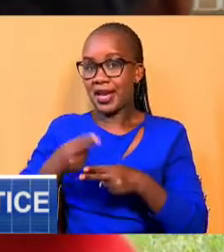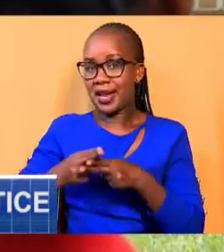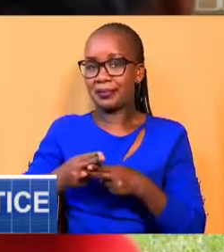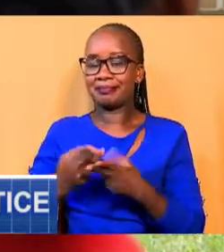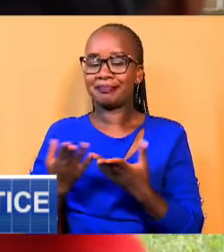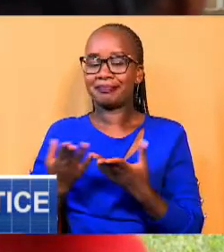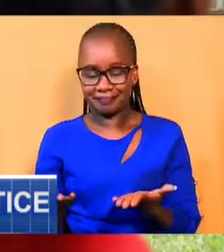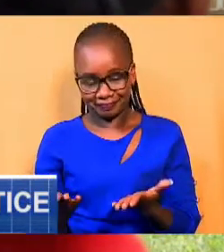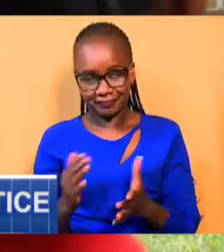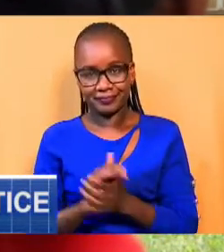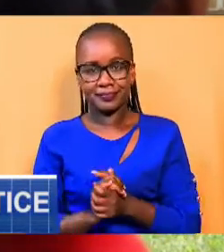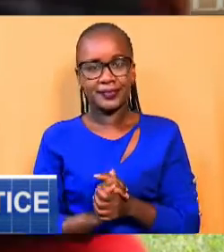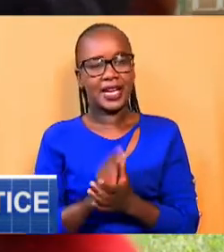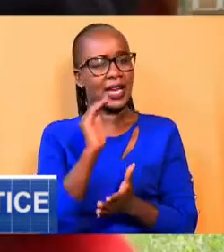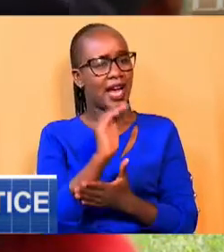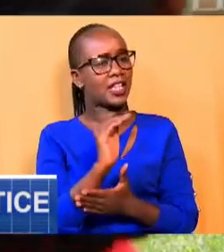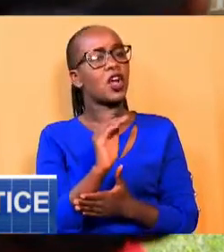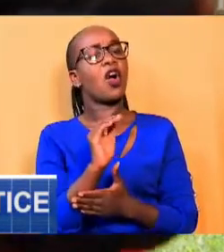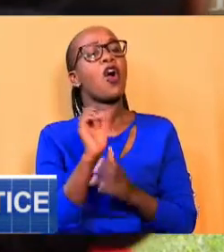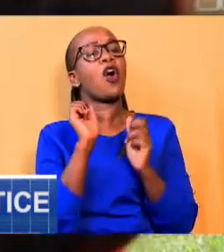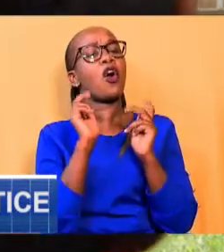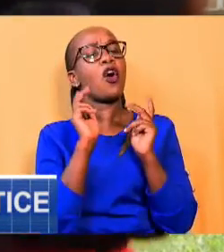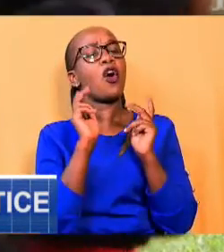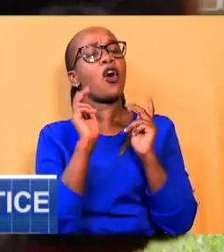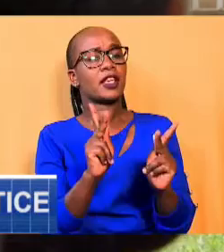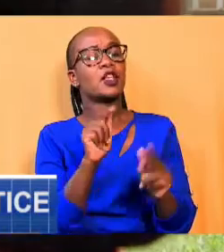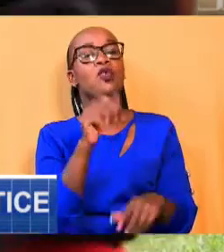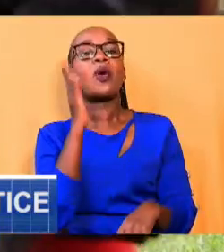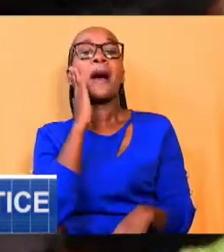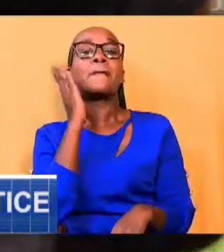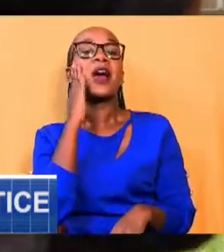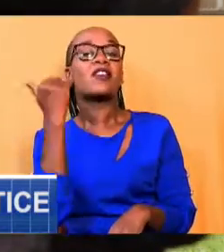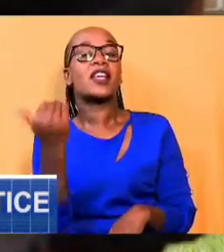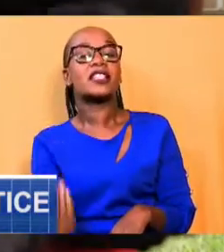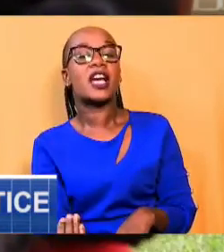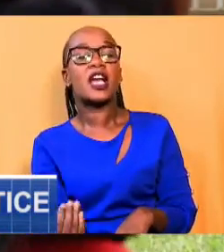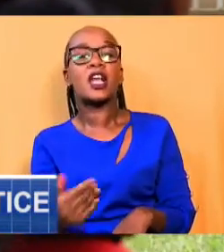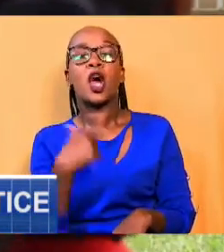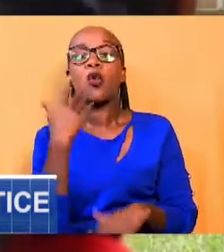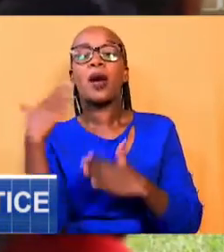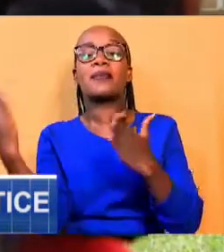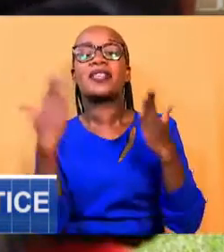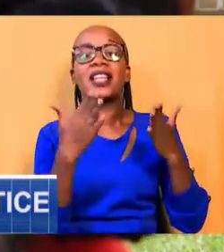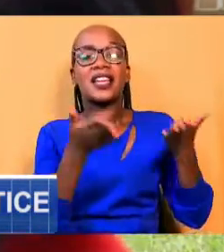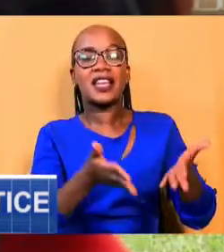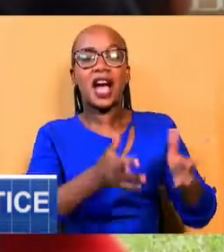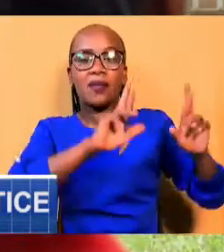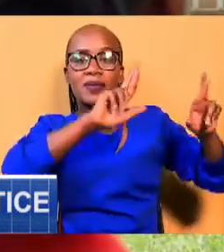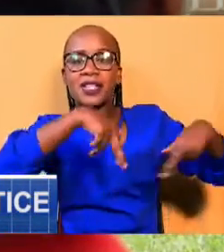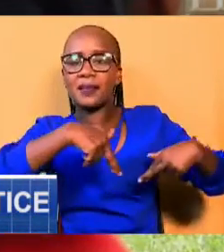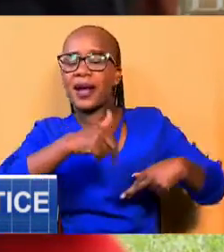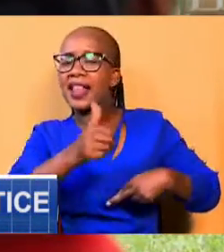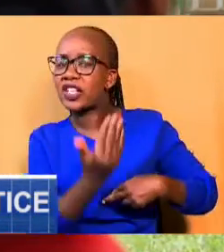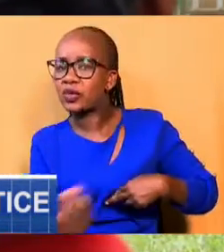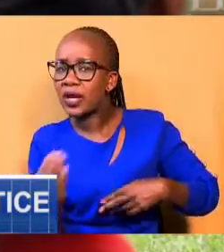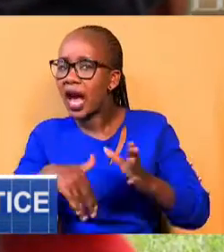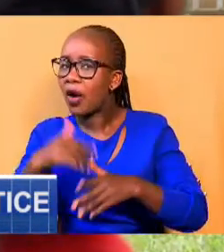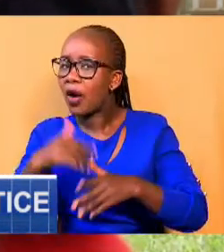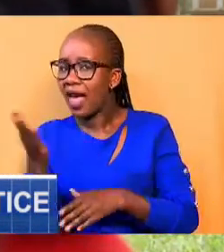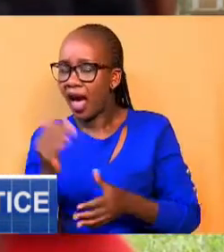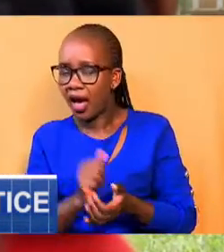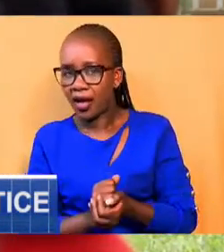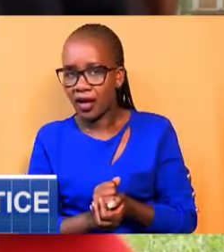naitwa fulani. Wakaniuliza, "Oh, wewe ni huyo, wewe mama ya huyo mtoto mwenye ameletwa hapa alikuwa anaripu watoto wa wenyewe